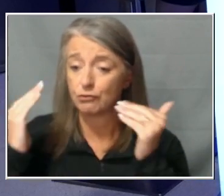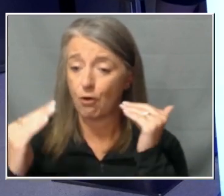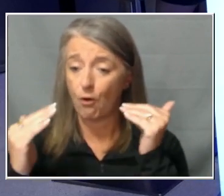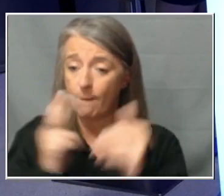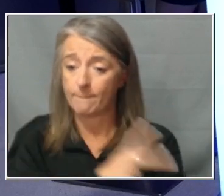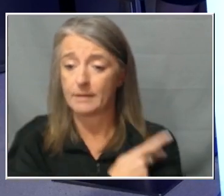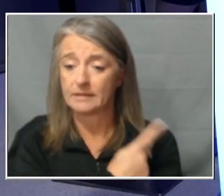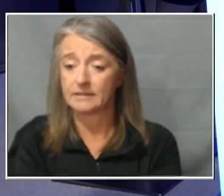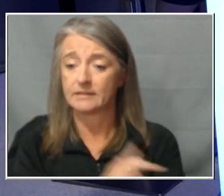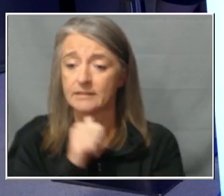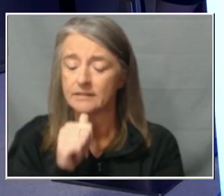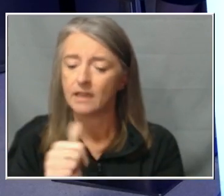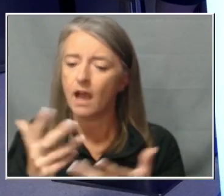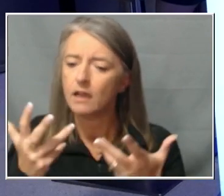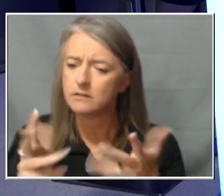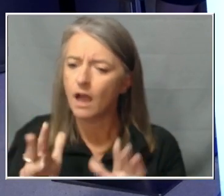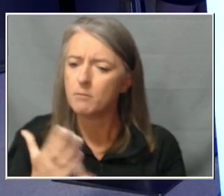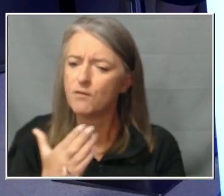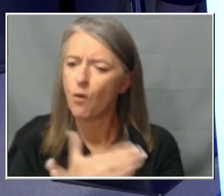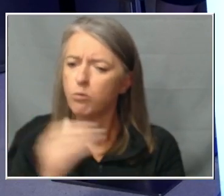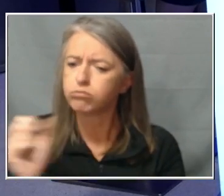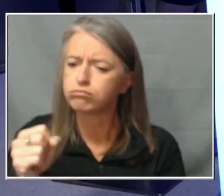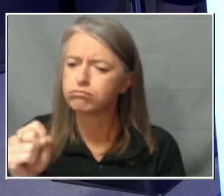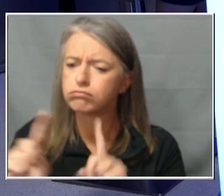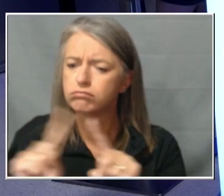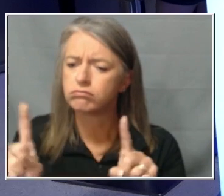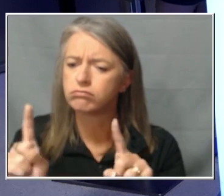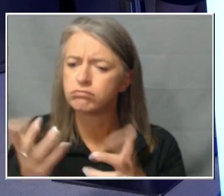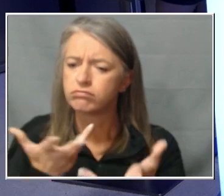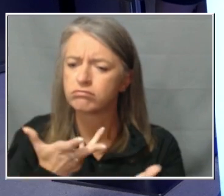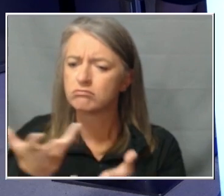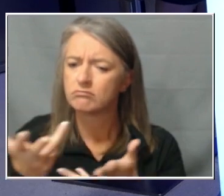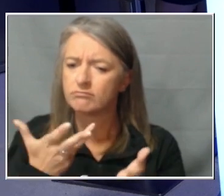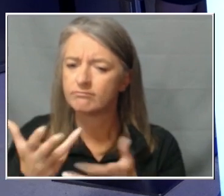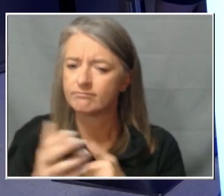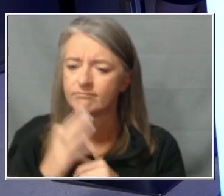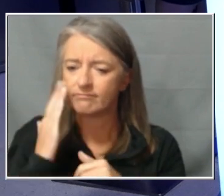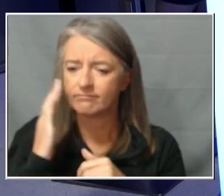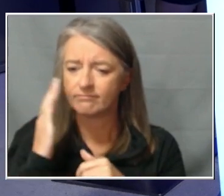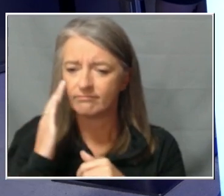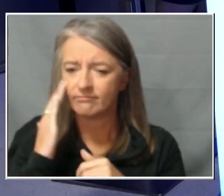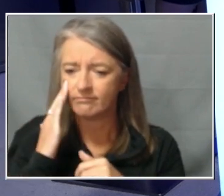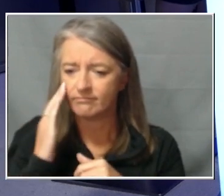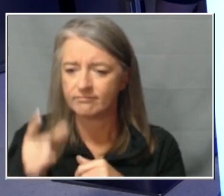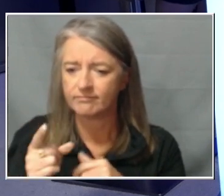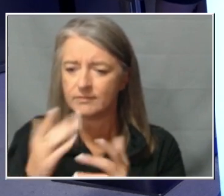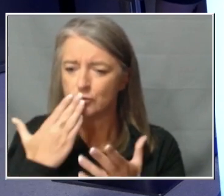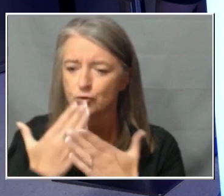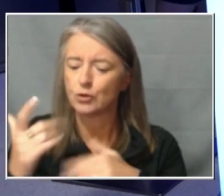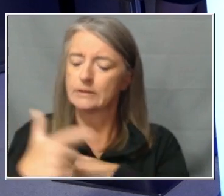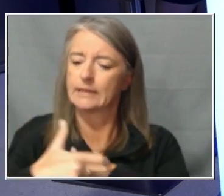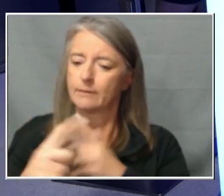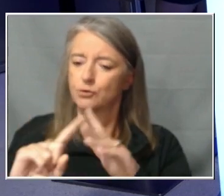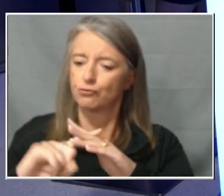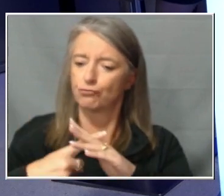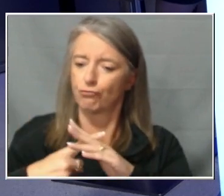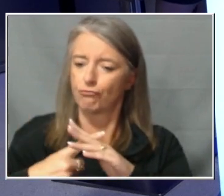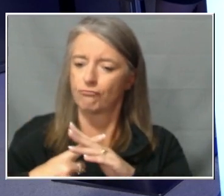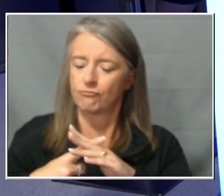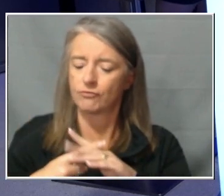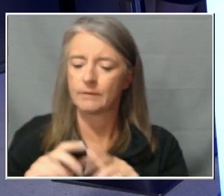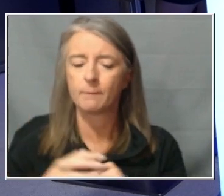this had not been done before. What were those conversations like to know that this would be a good time to start?